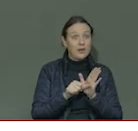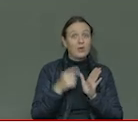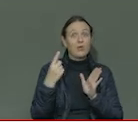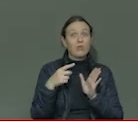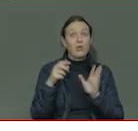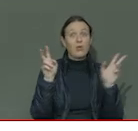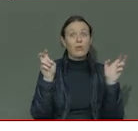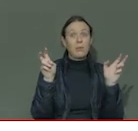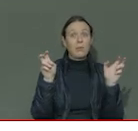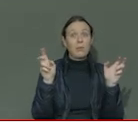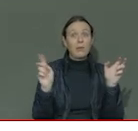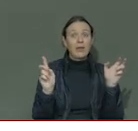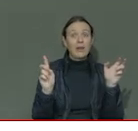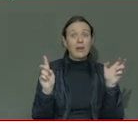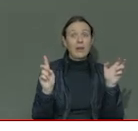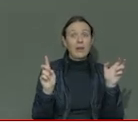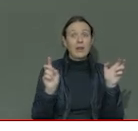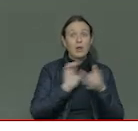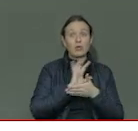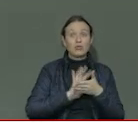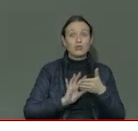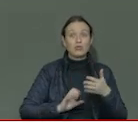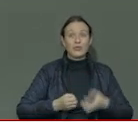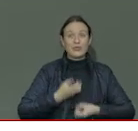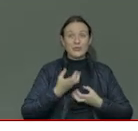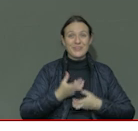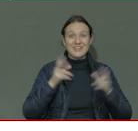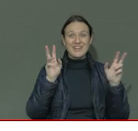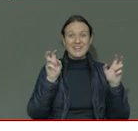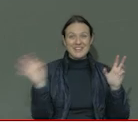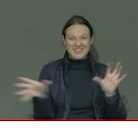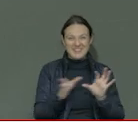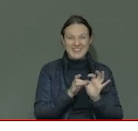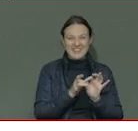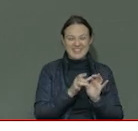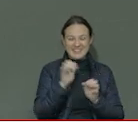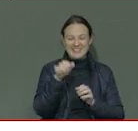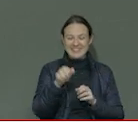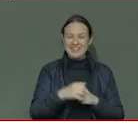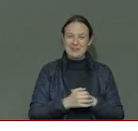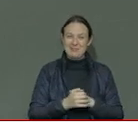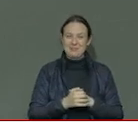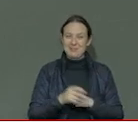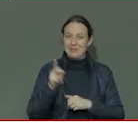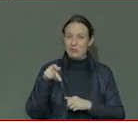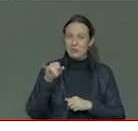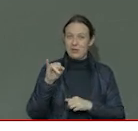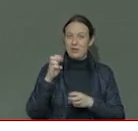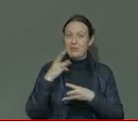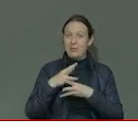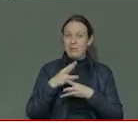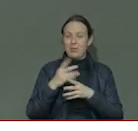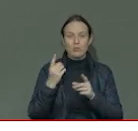theme? The theme of storytelling. Guys, take note of this. So Pi's mother she